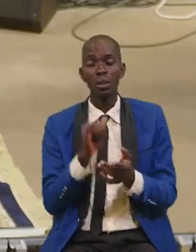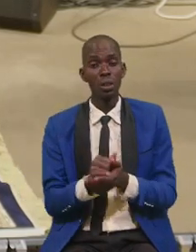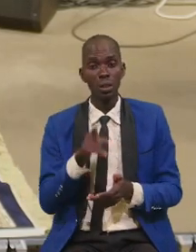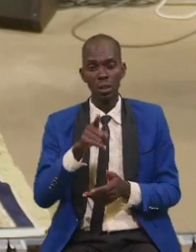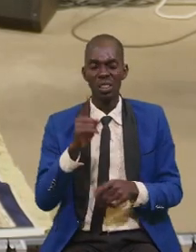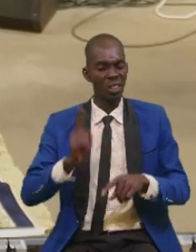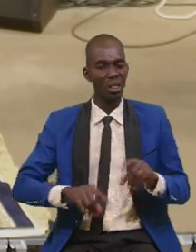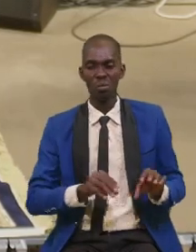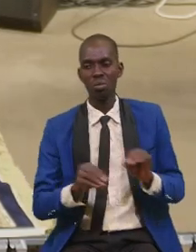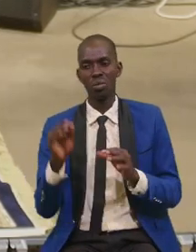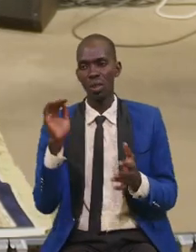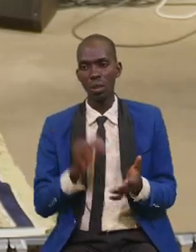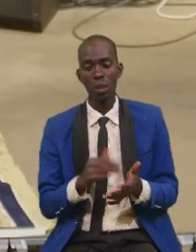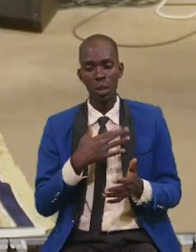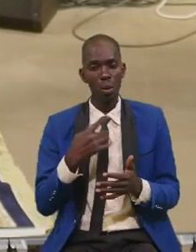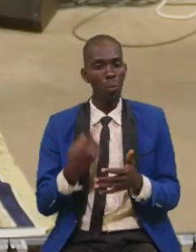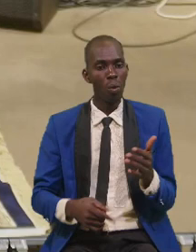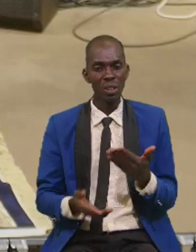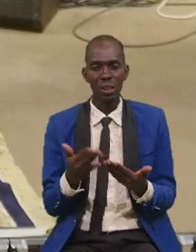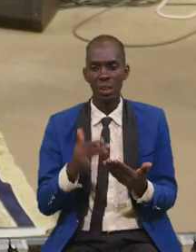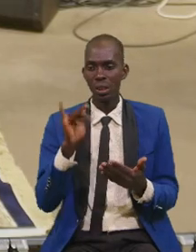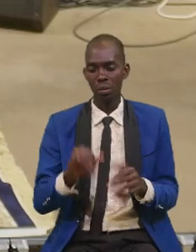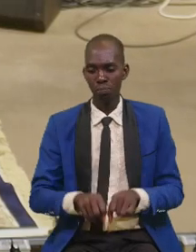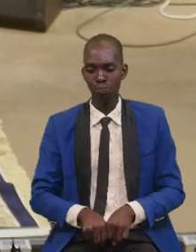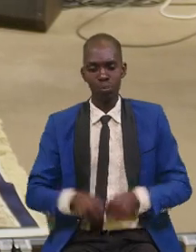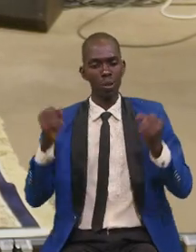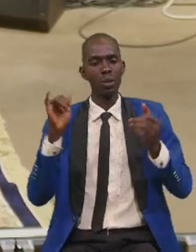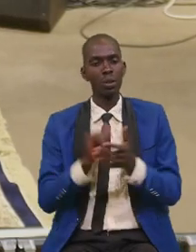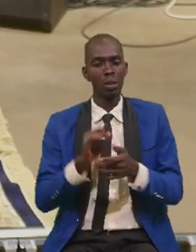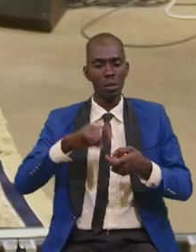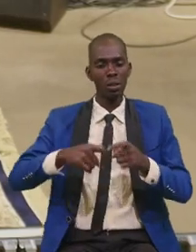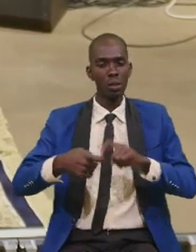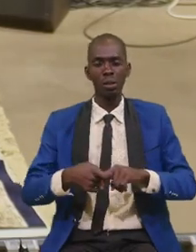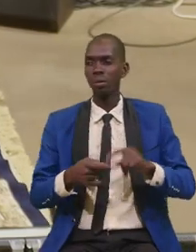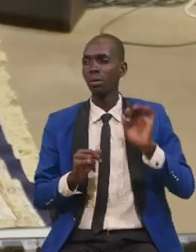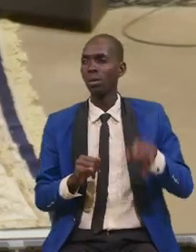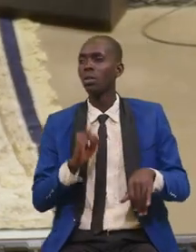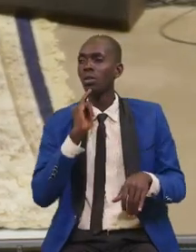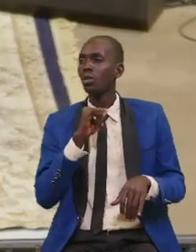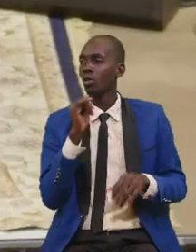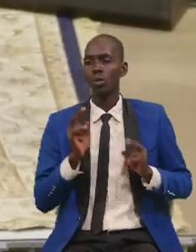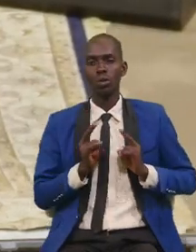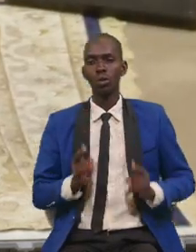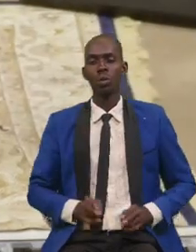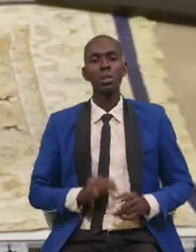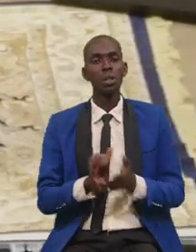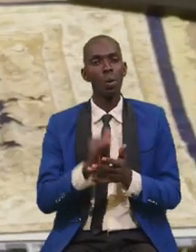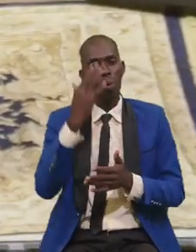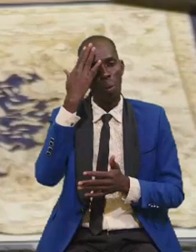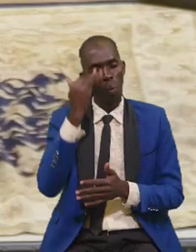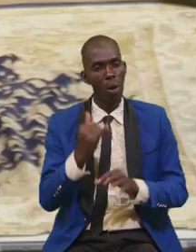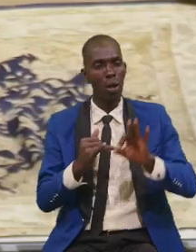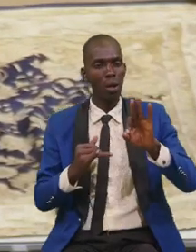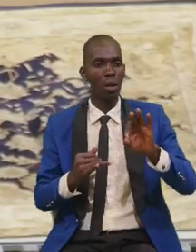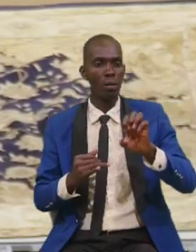chain, it breaks everything. That's not human. That's why this Festus said, Paul, what I see here, this